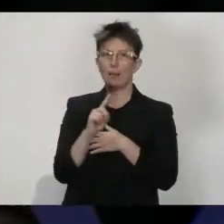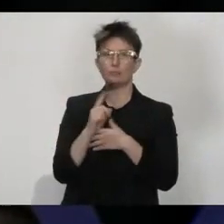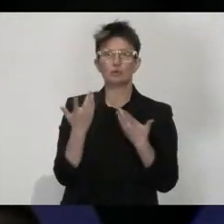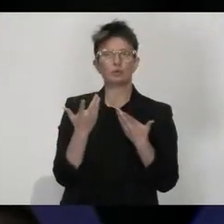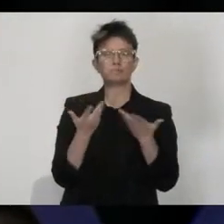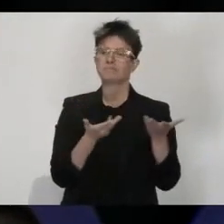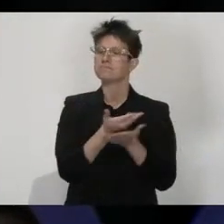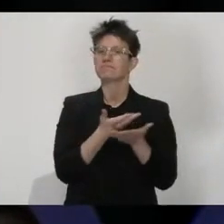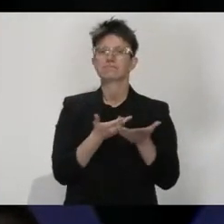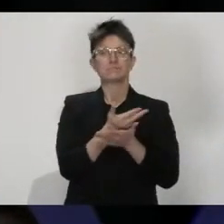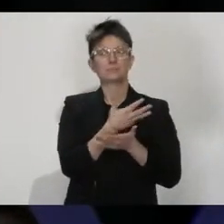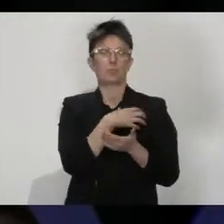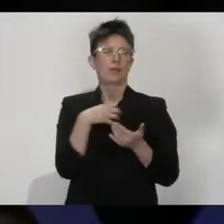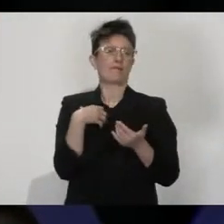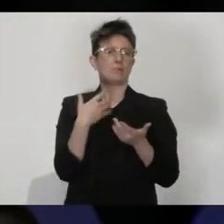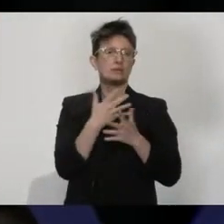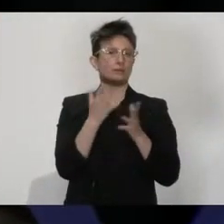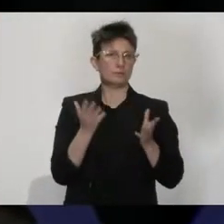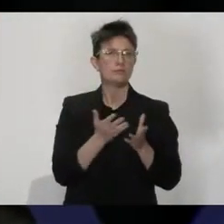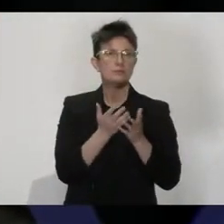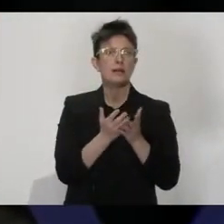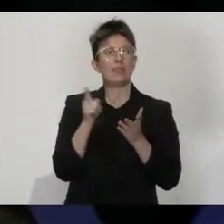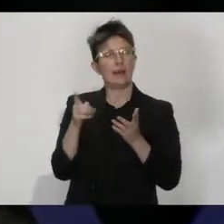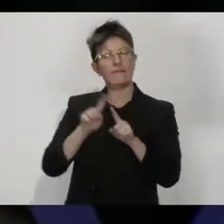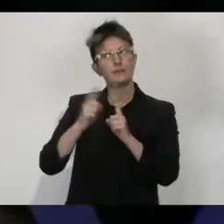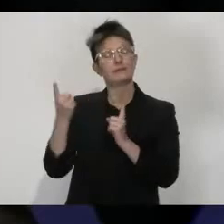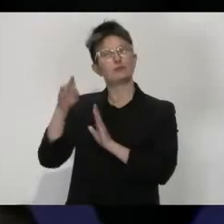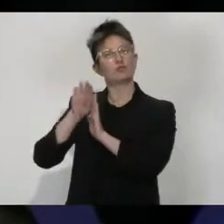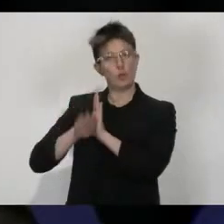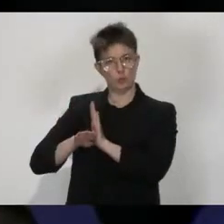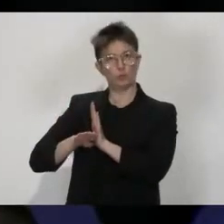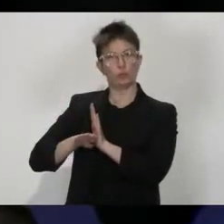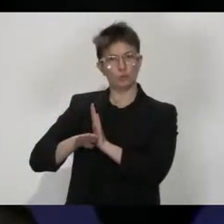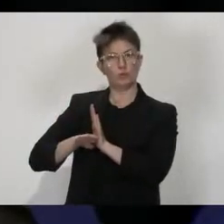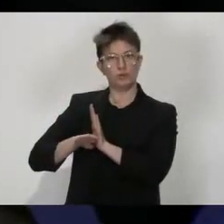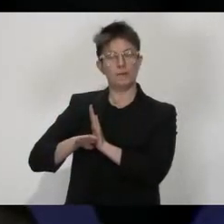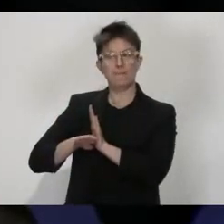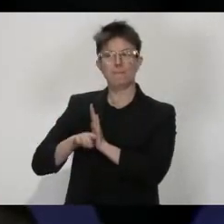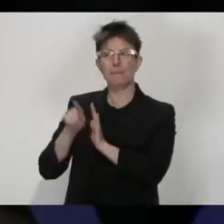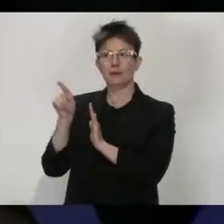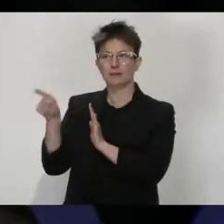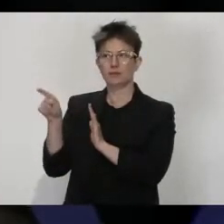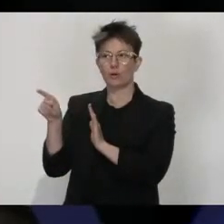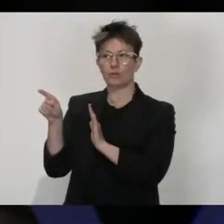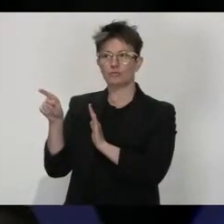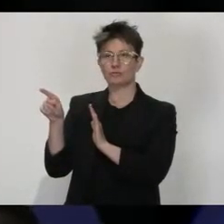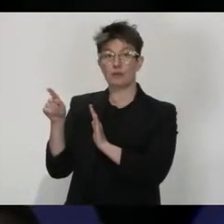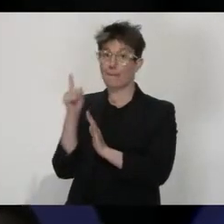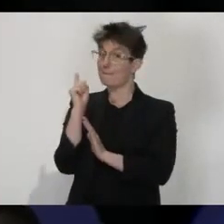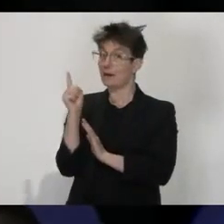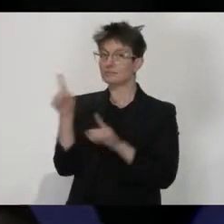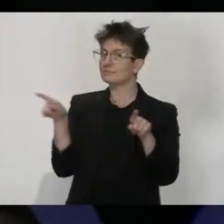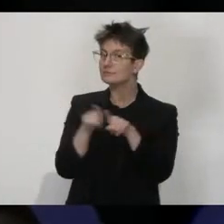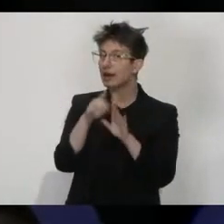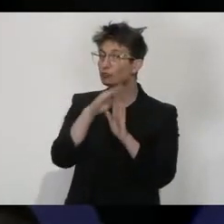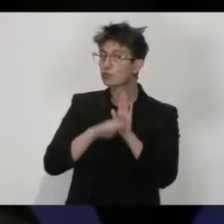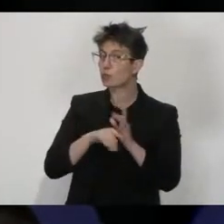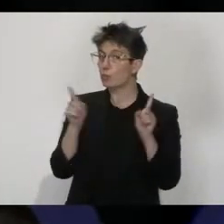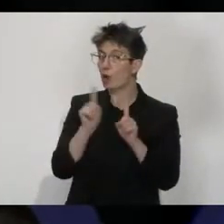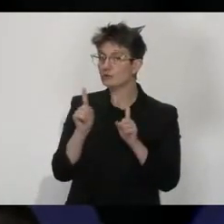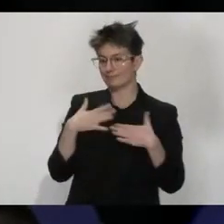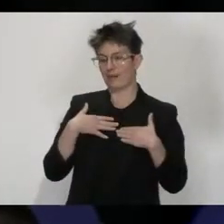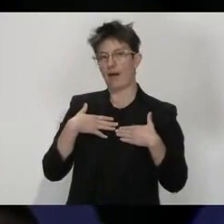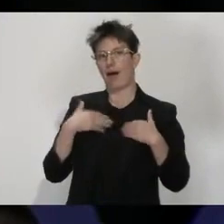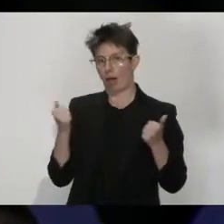Convention. It means that there are slightly different rules around diplomats, but what is not different is that all the health